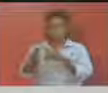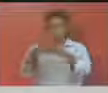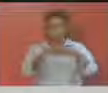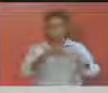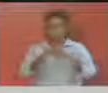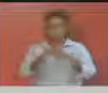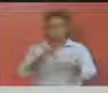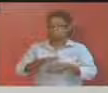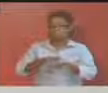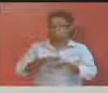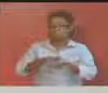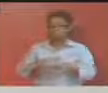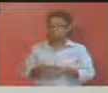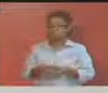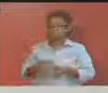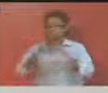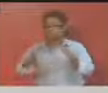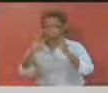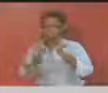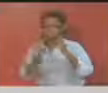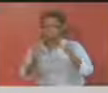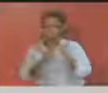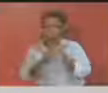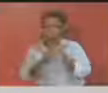Korea, and so on.